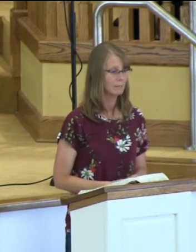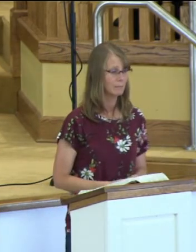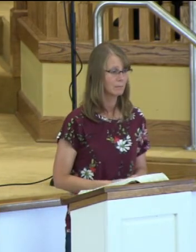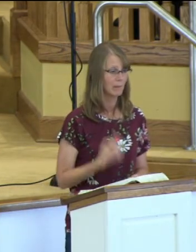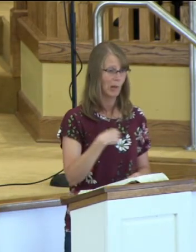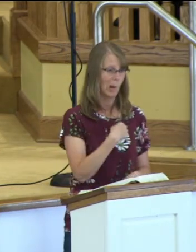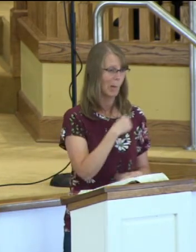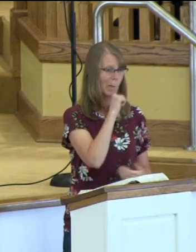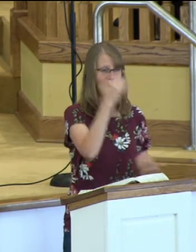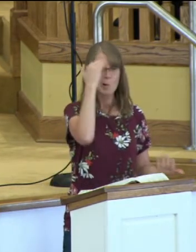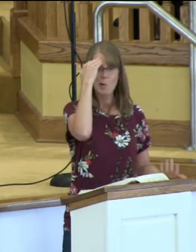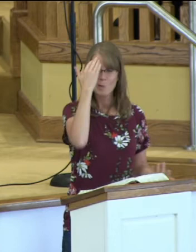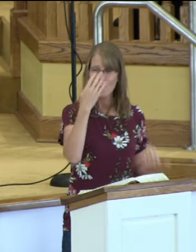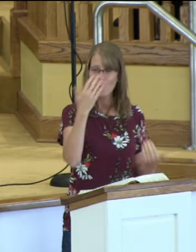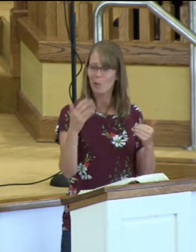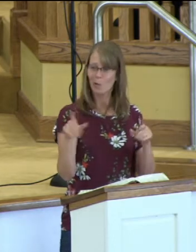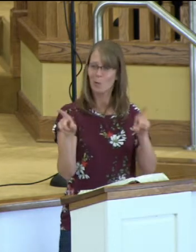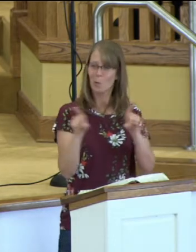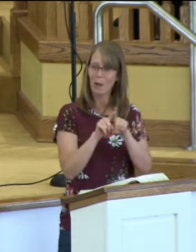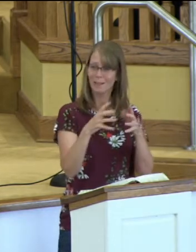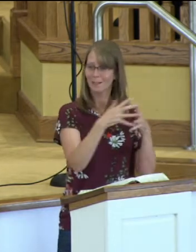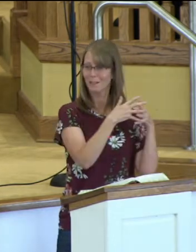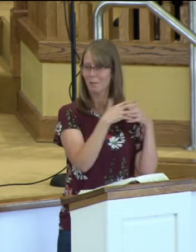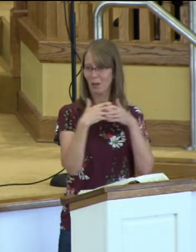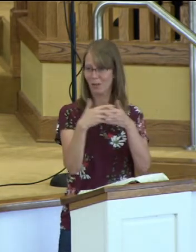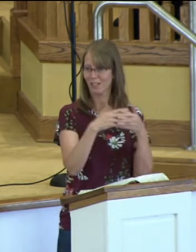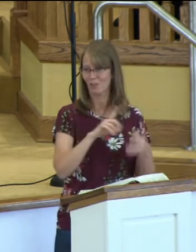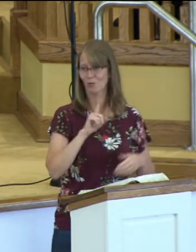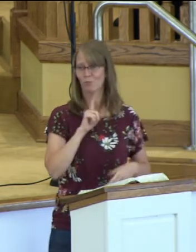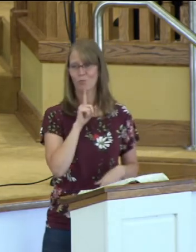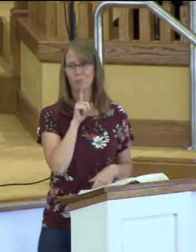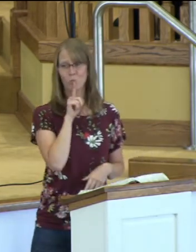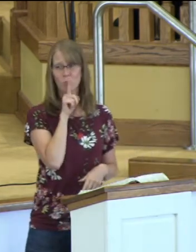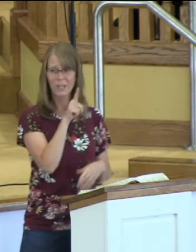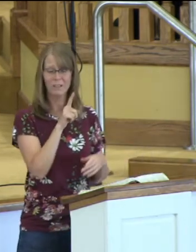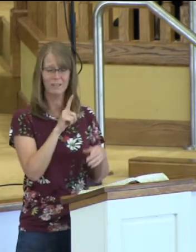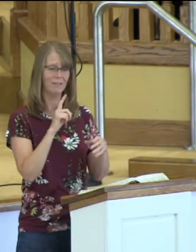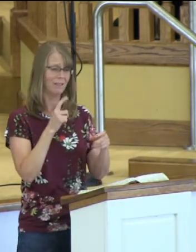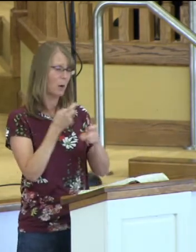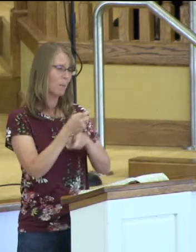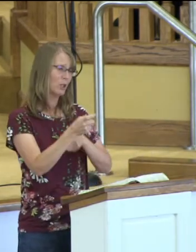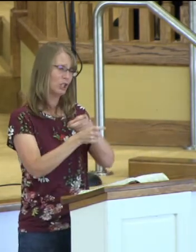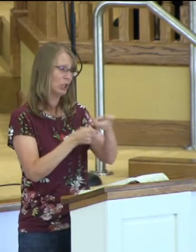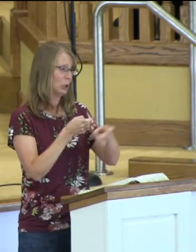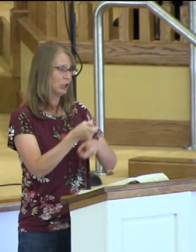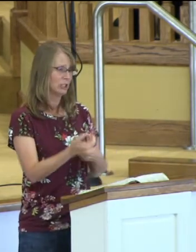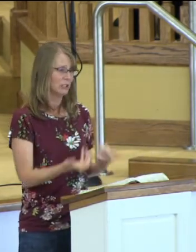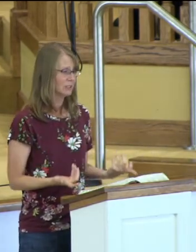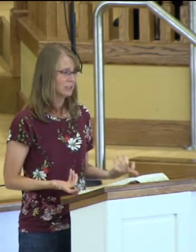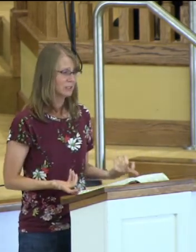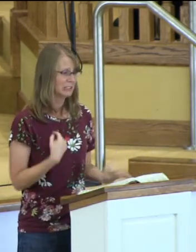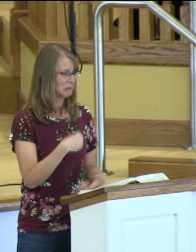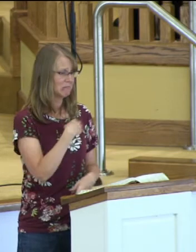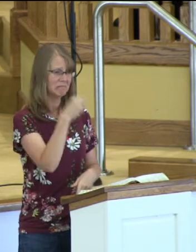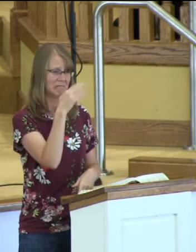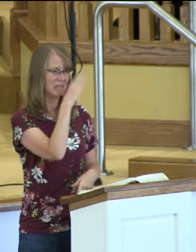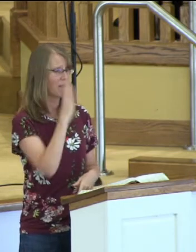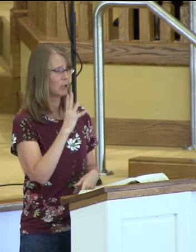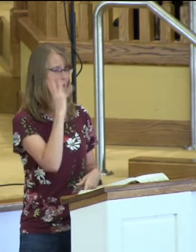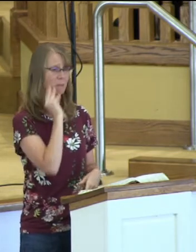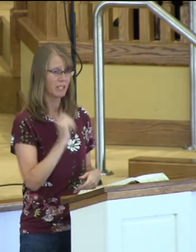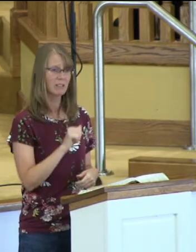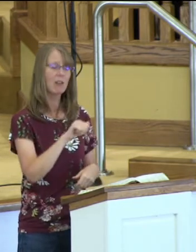We don't know as Americans what real persecution looks like yet. We don't know that. Now there are other